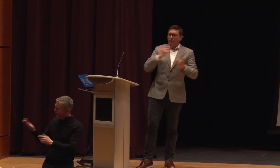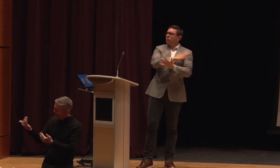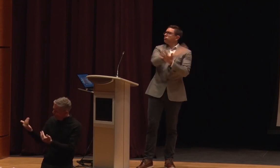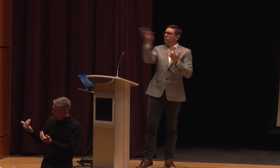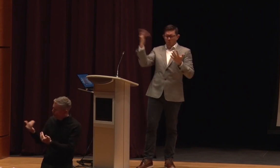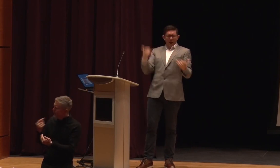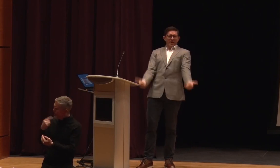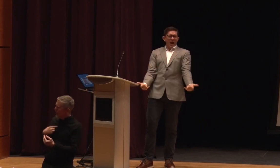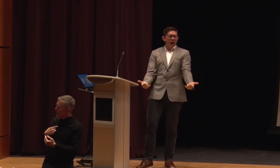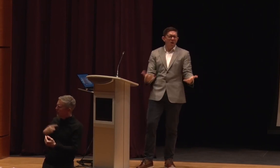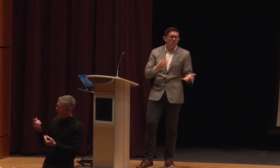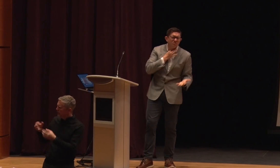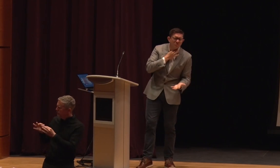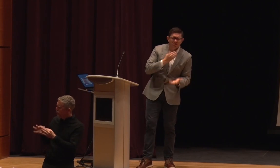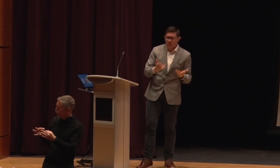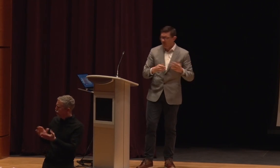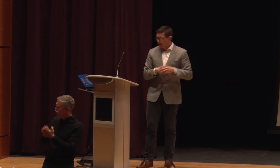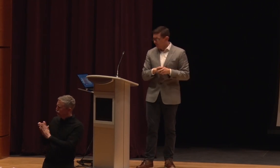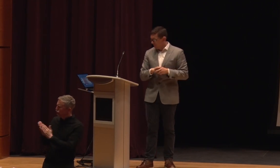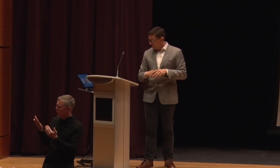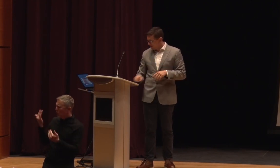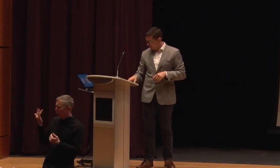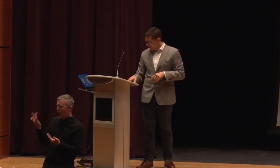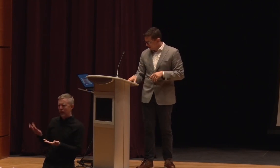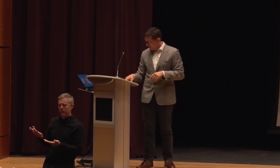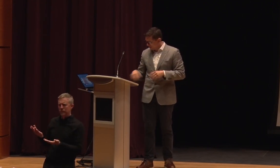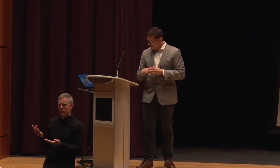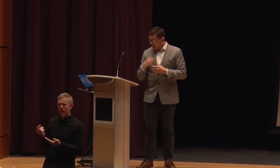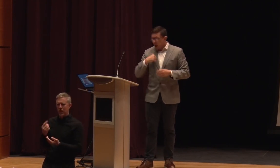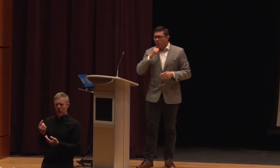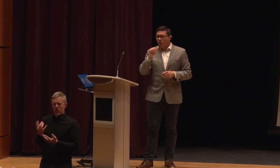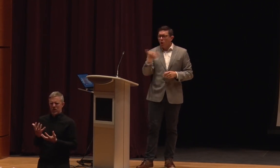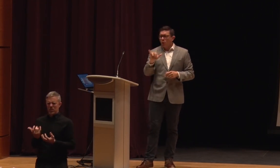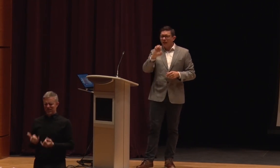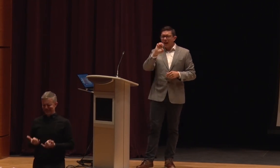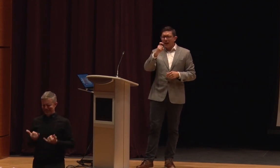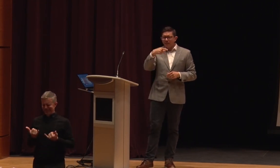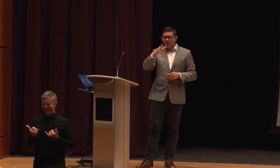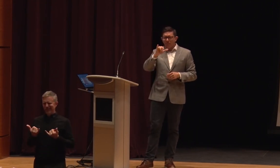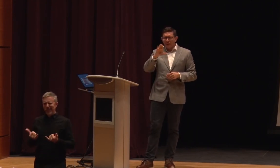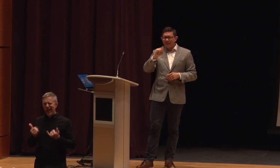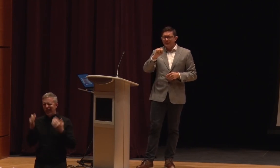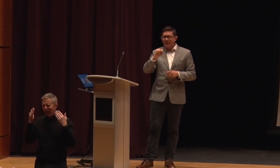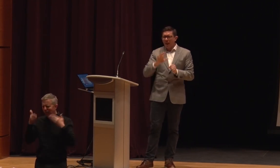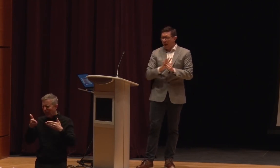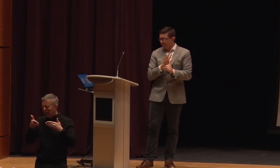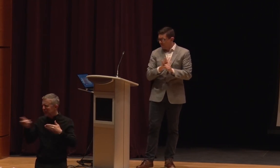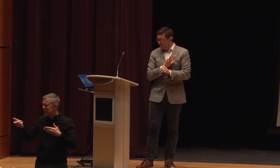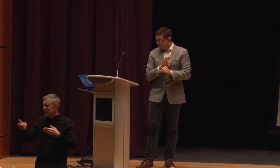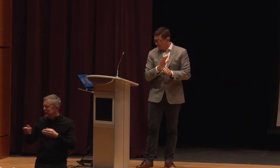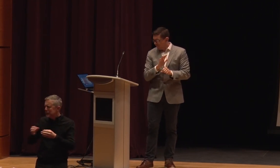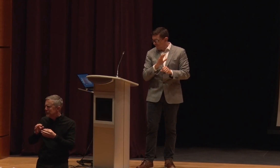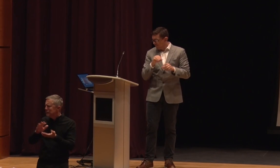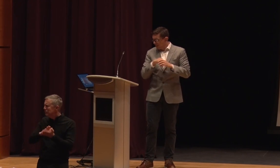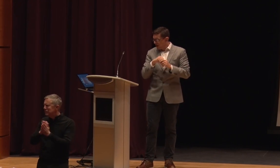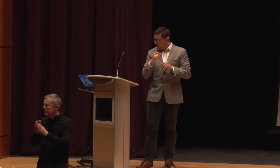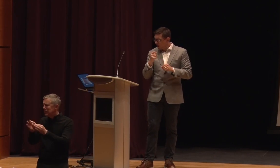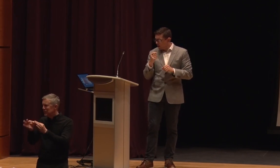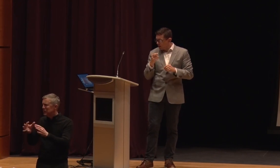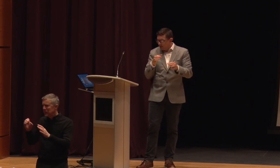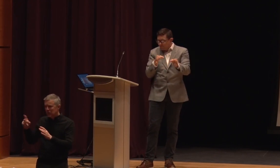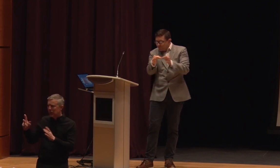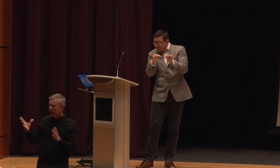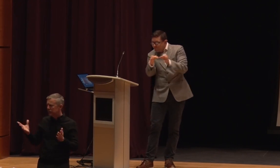interpreter. I was just interested in the now, not what she was wanting to become.